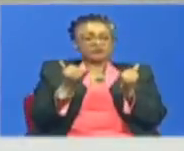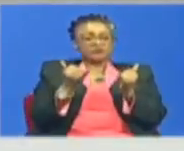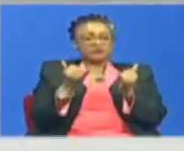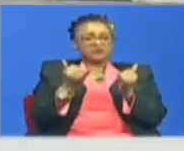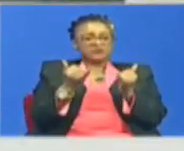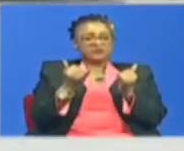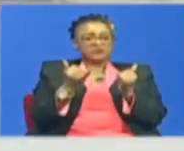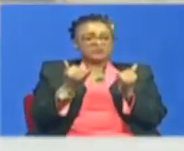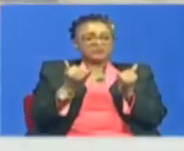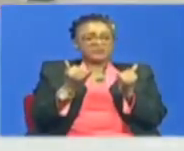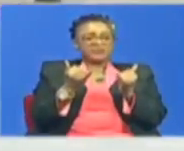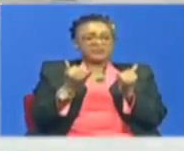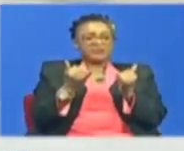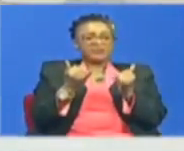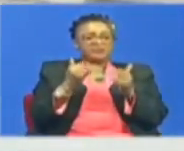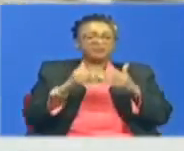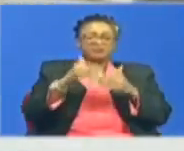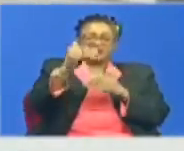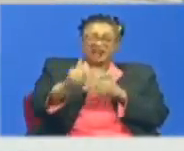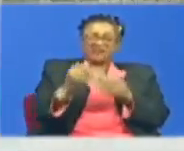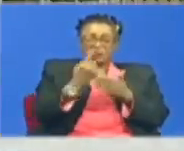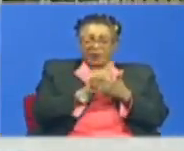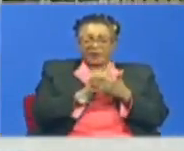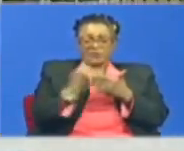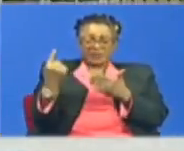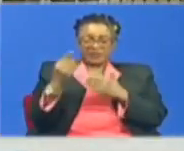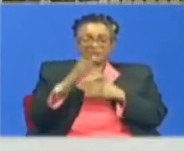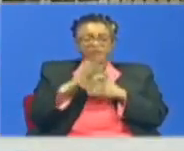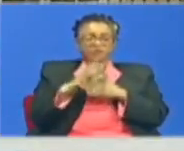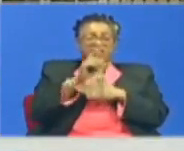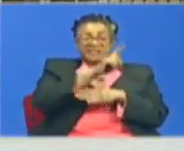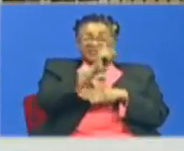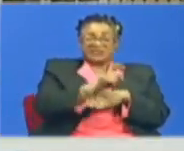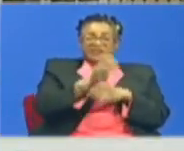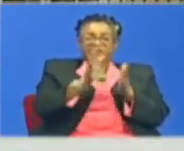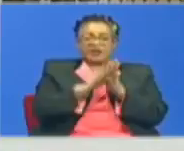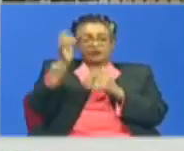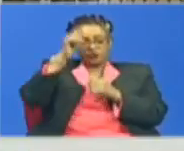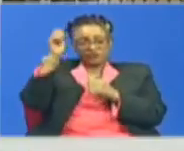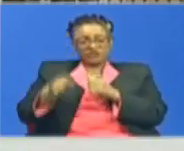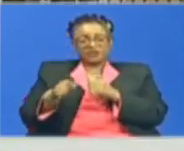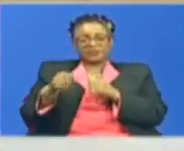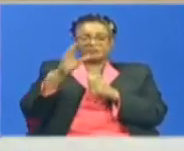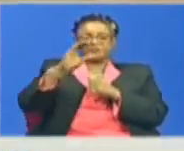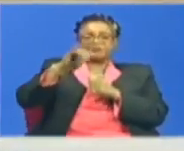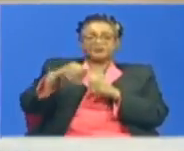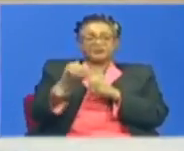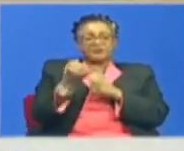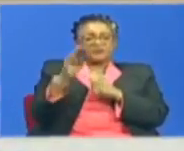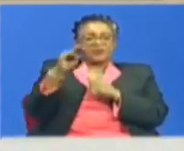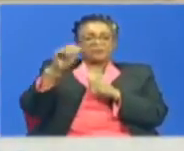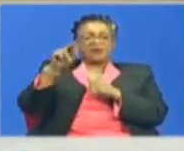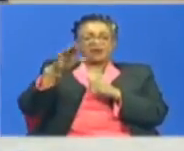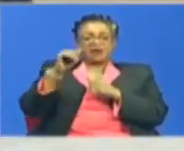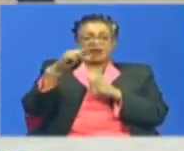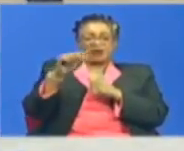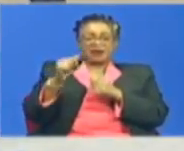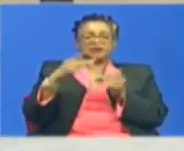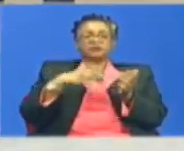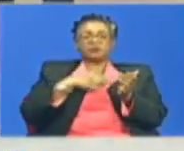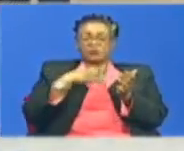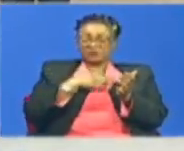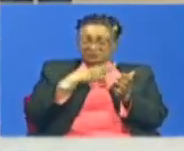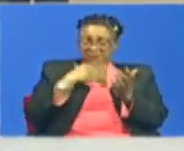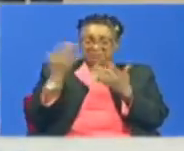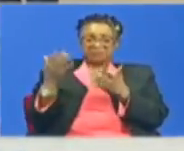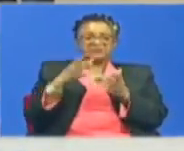more. After close to a week of wrangles between the executive and the judiciary, Chief Justice David Maraga today hosted the leadership of